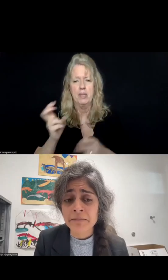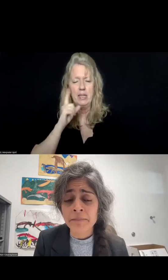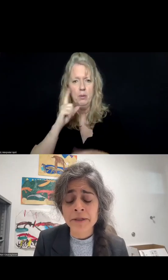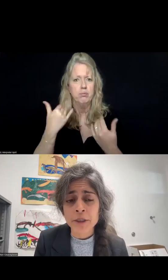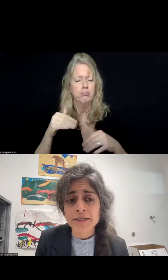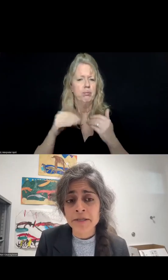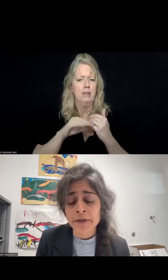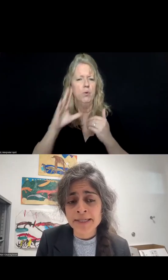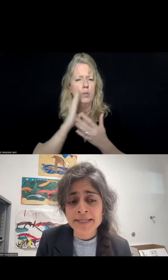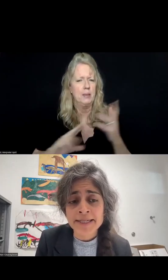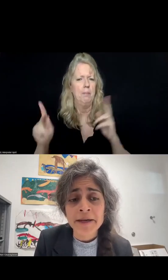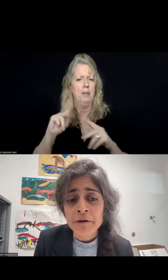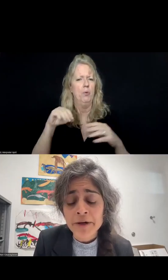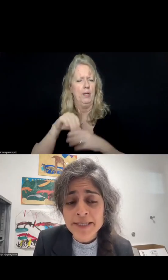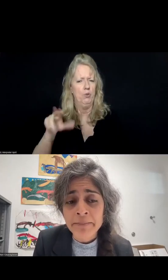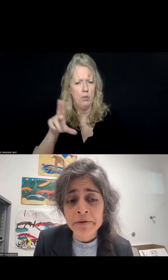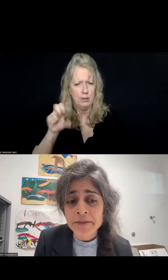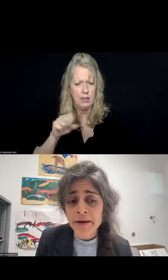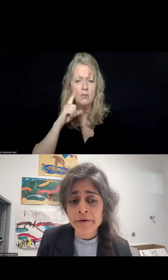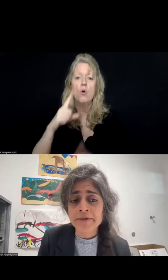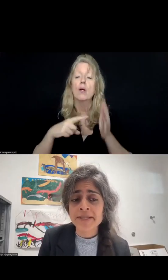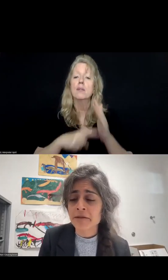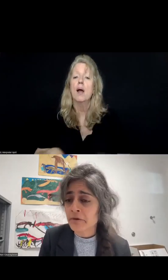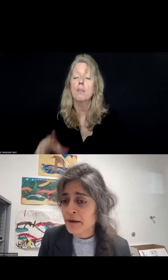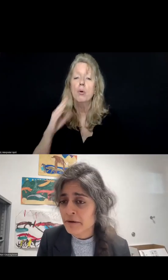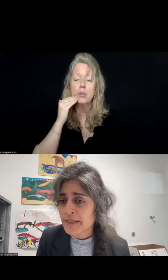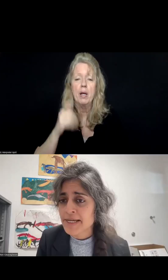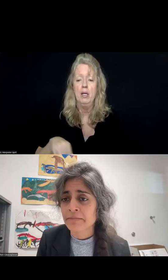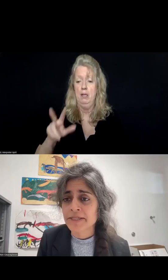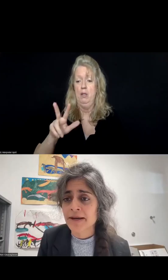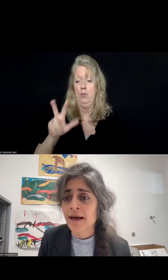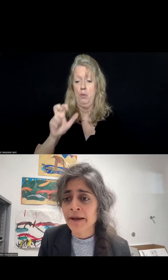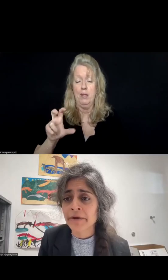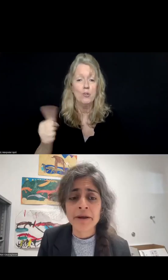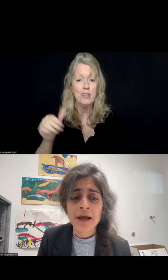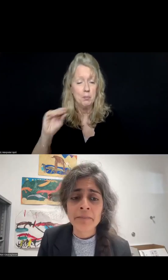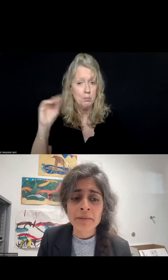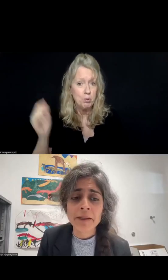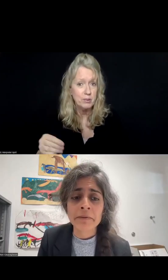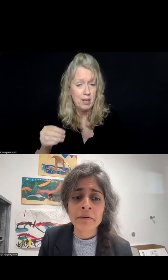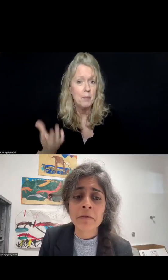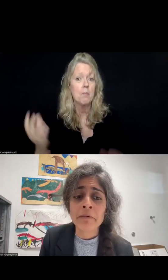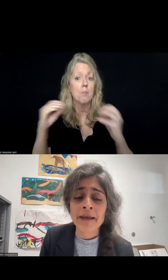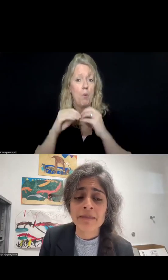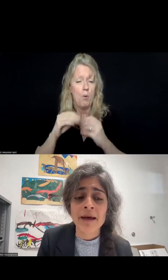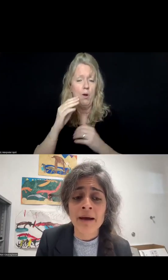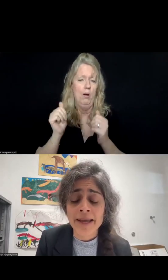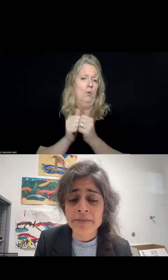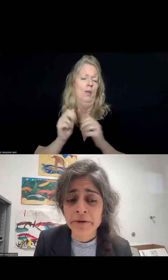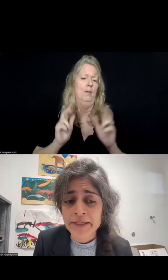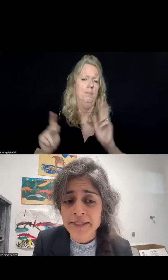in some populations in the United States. For example, tobacco use is 310% higher among people